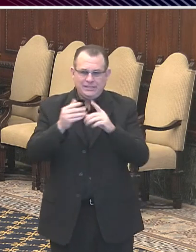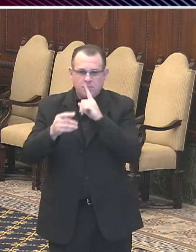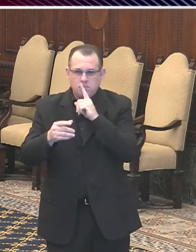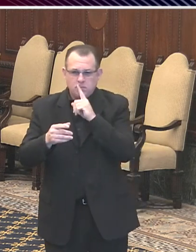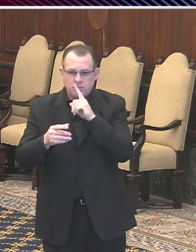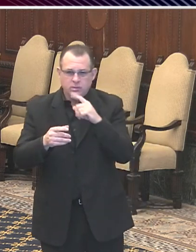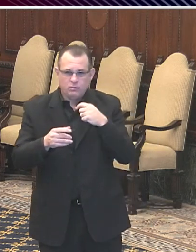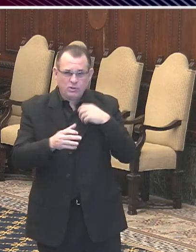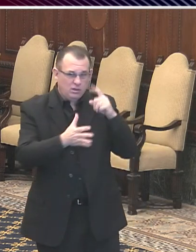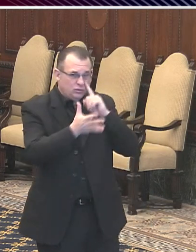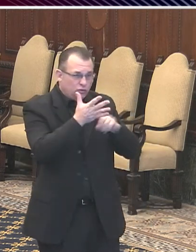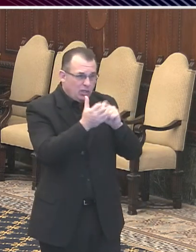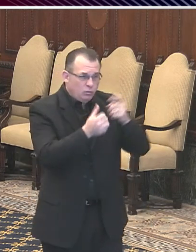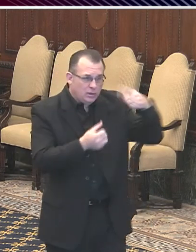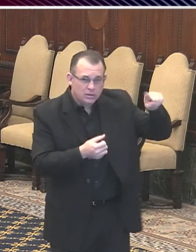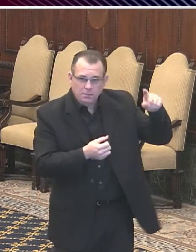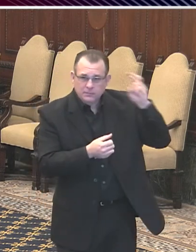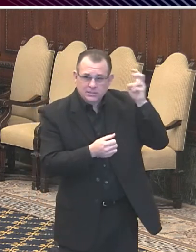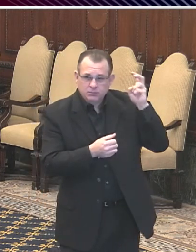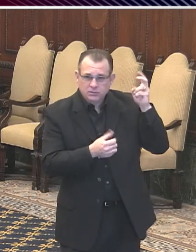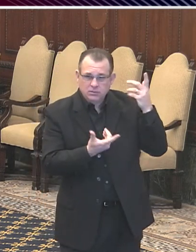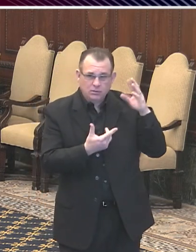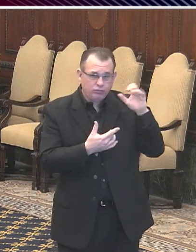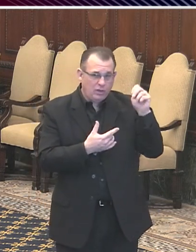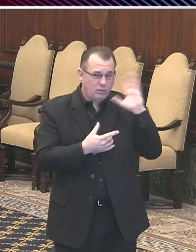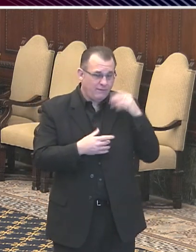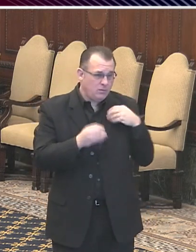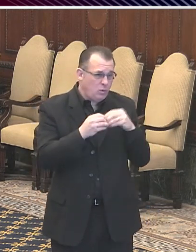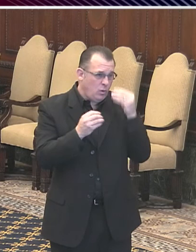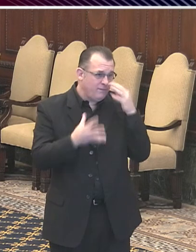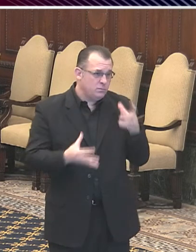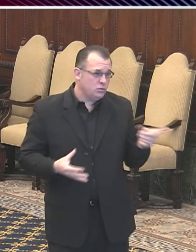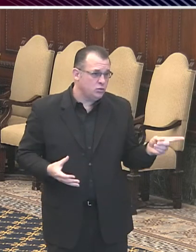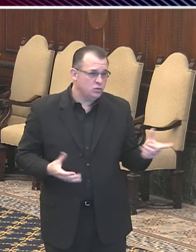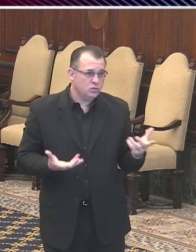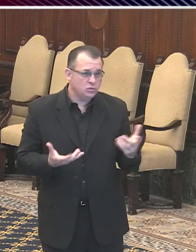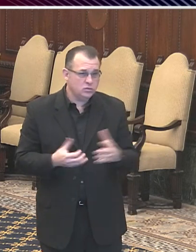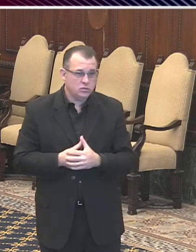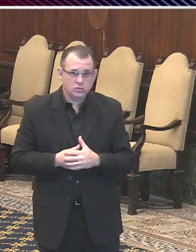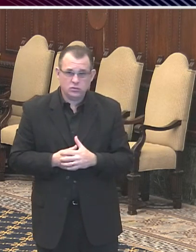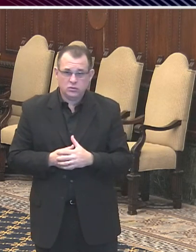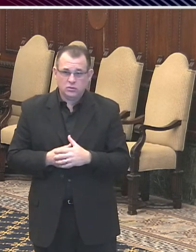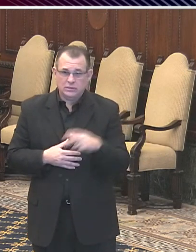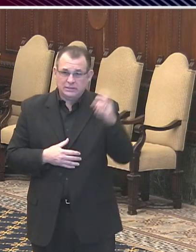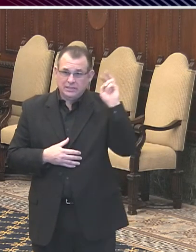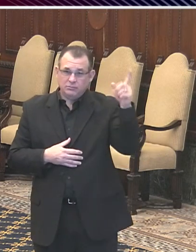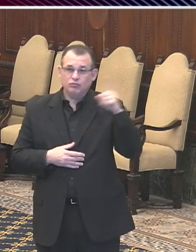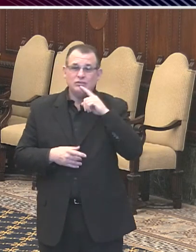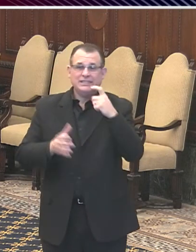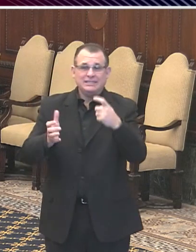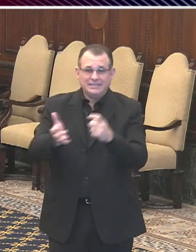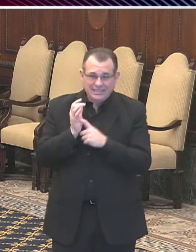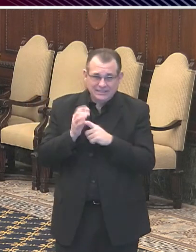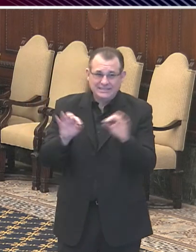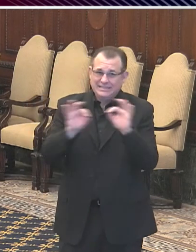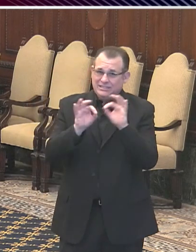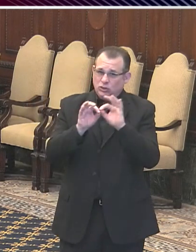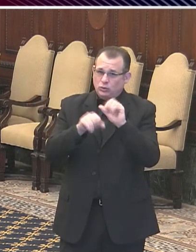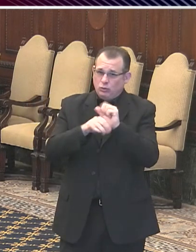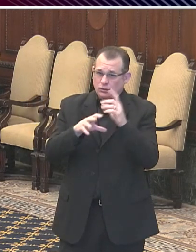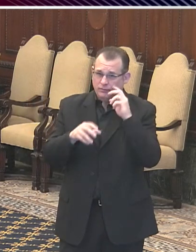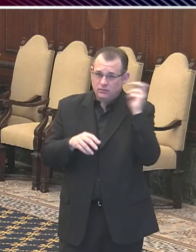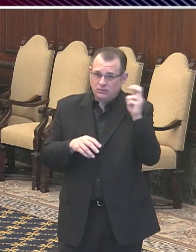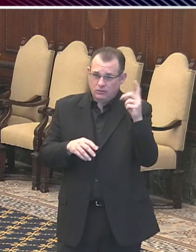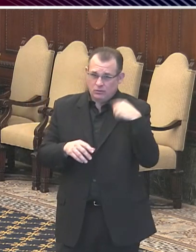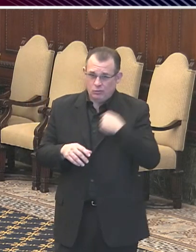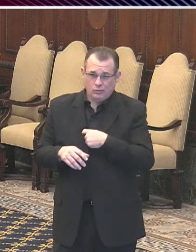and get back, unless Brian, you have any more information that I have. Yeah, I mean, look, SEPTA is an essential transportation network that we're going to need